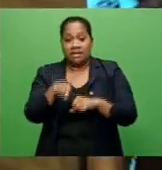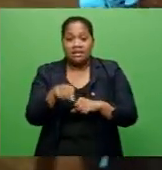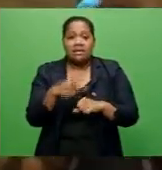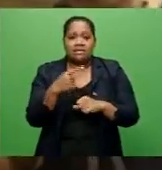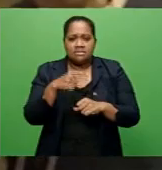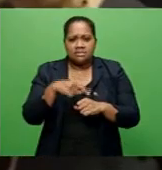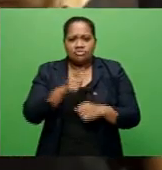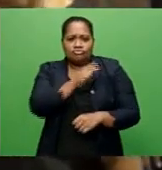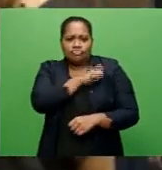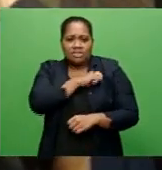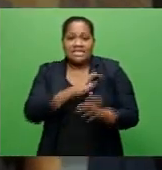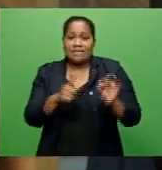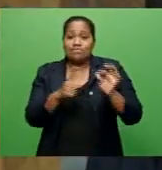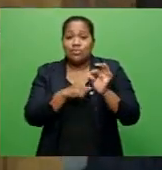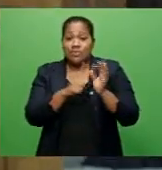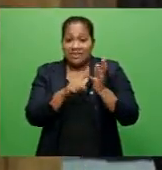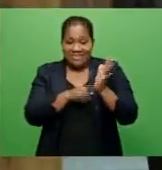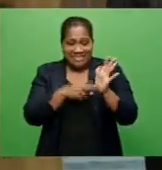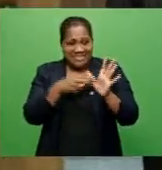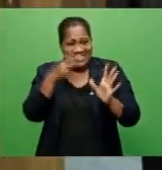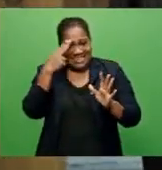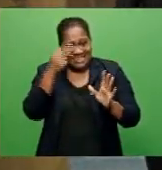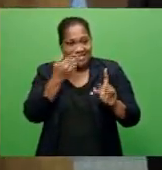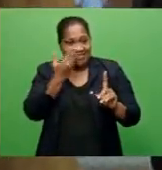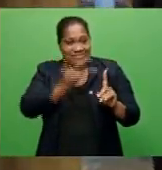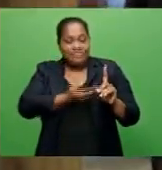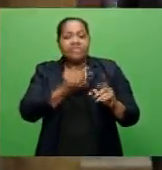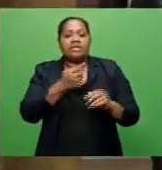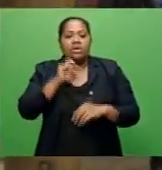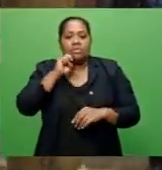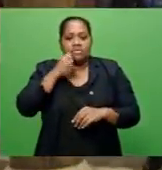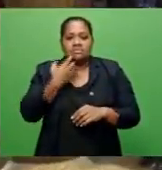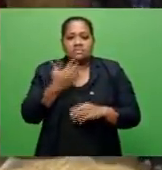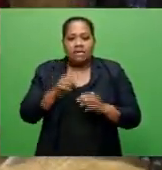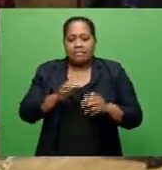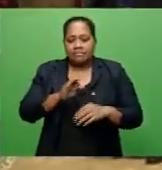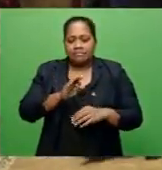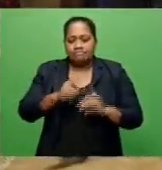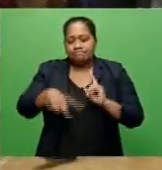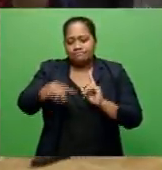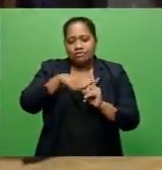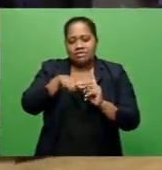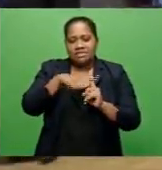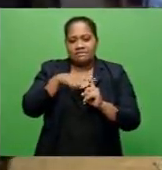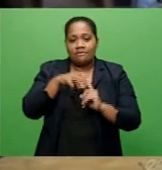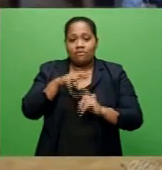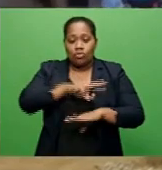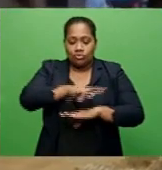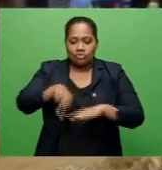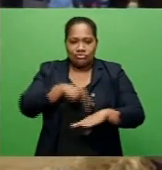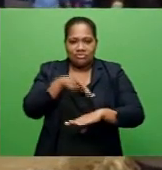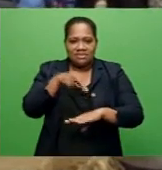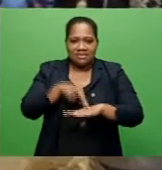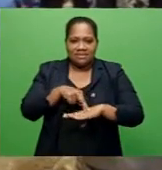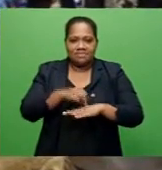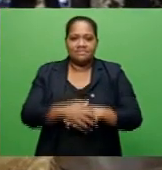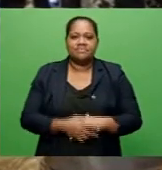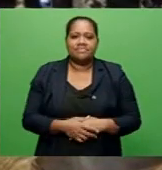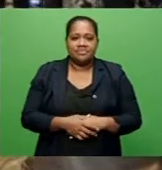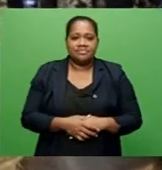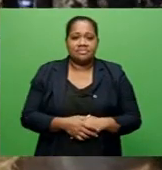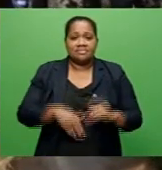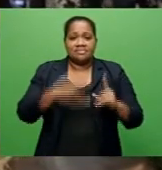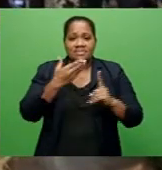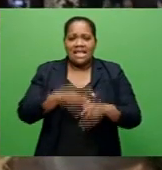be a tireless advocate for our people and a positive force for regional unity. Puna will be replacing Dame Meg Taylor, who has served in the